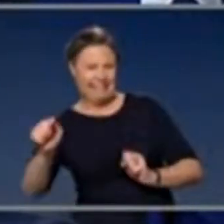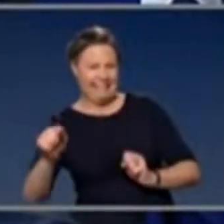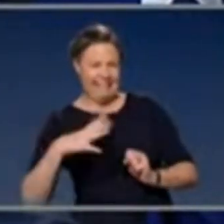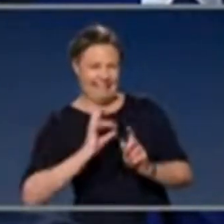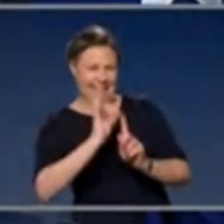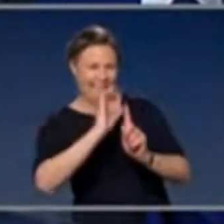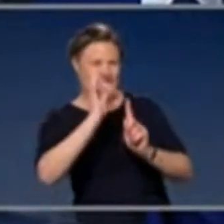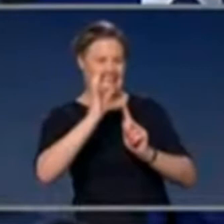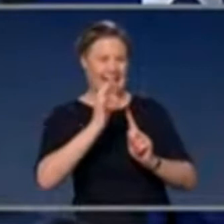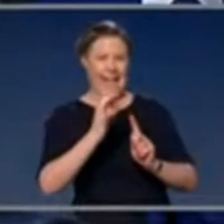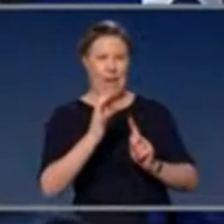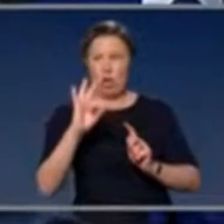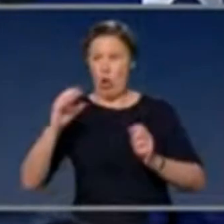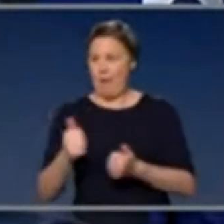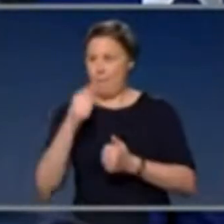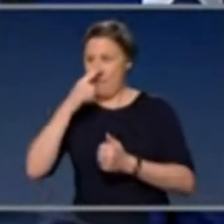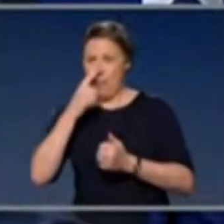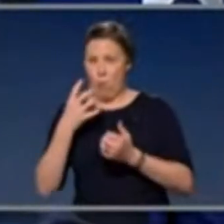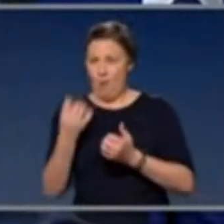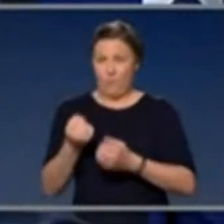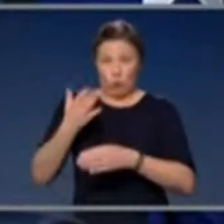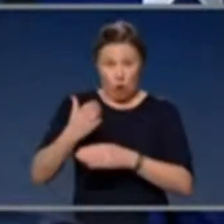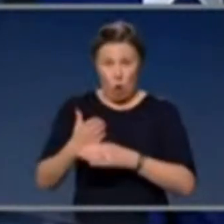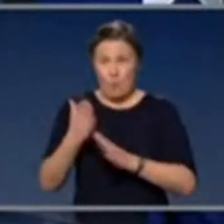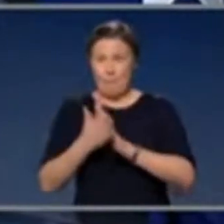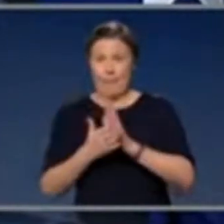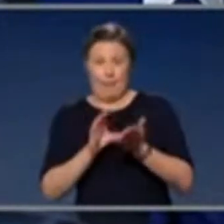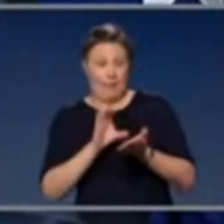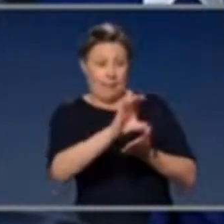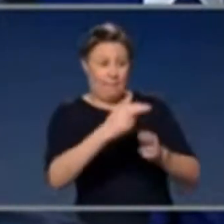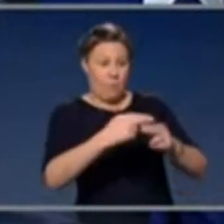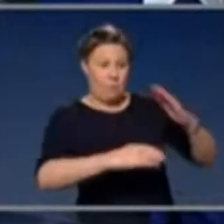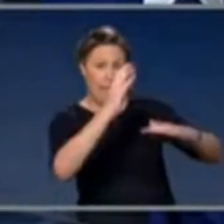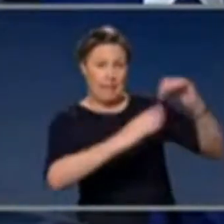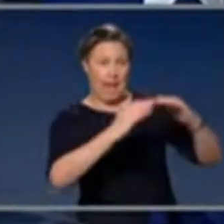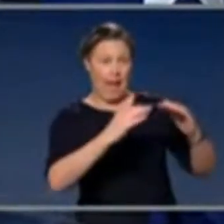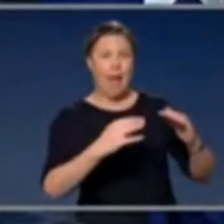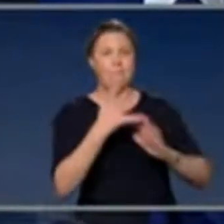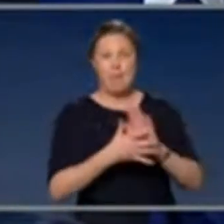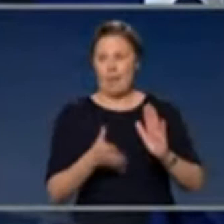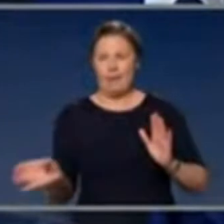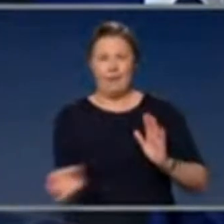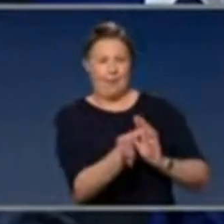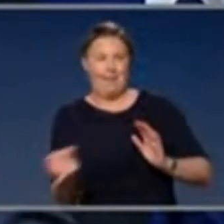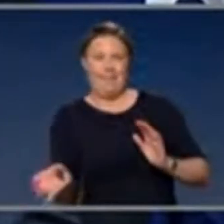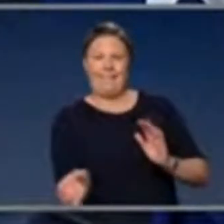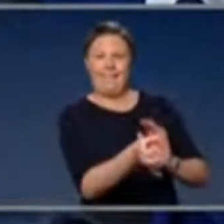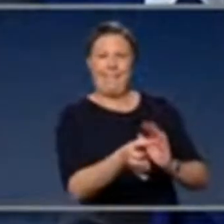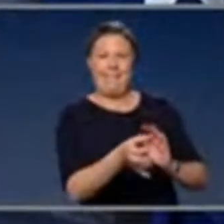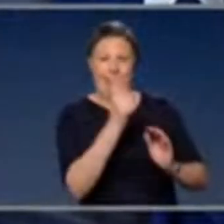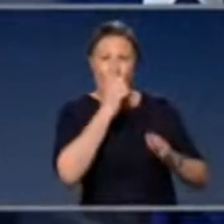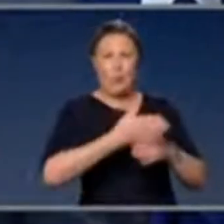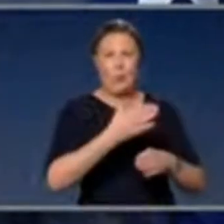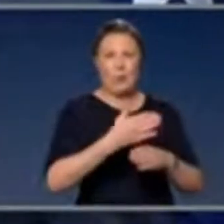the issues of unemployment as the economy gets back on its feet. When it comes to the impacts of border controls on what's happening, and a very good